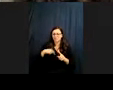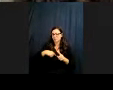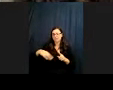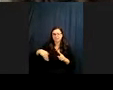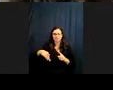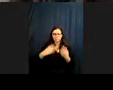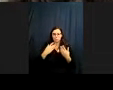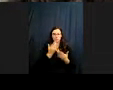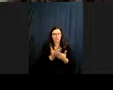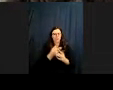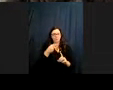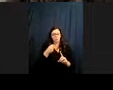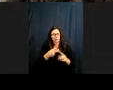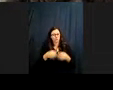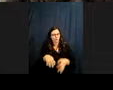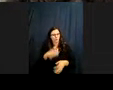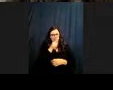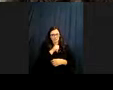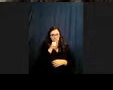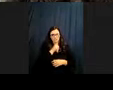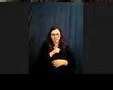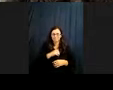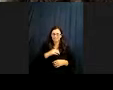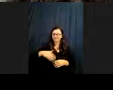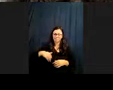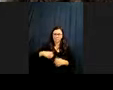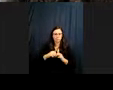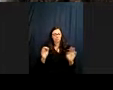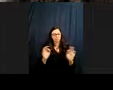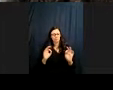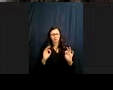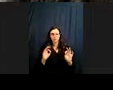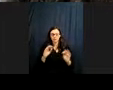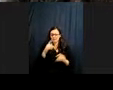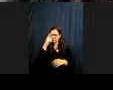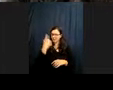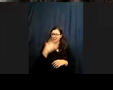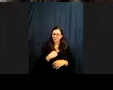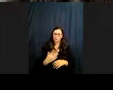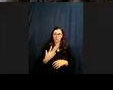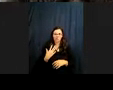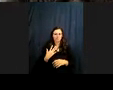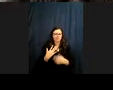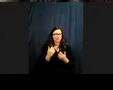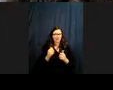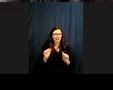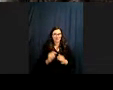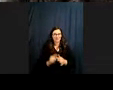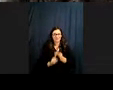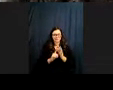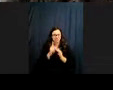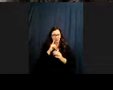point where we lose our patience with the trivial, the black and white, anything but the throes